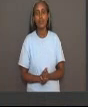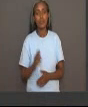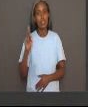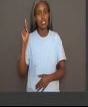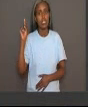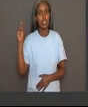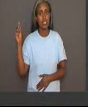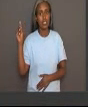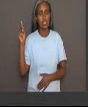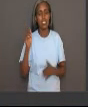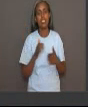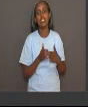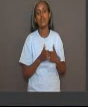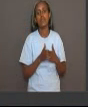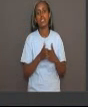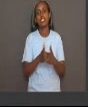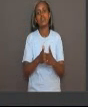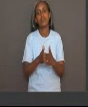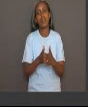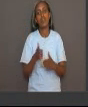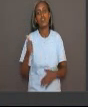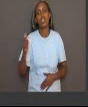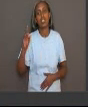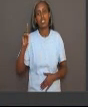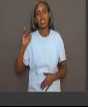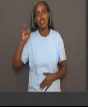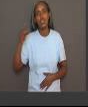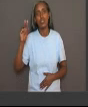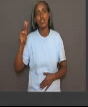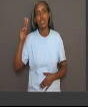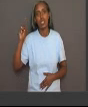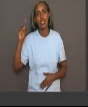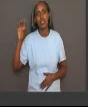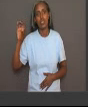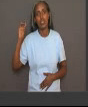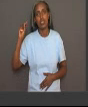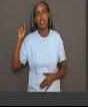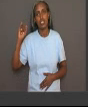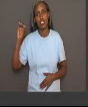This is the principle of adjunction addition.